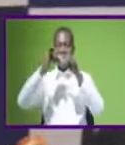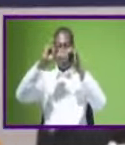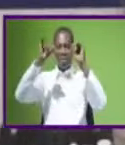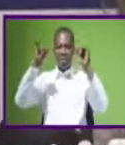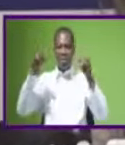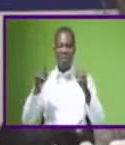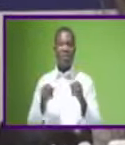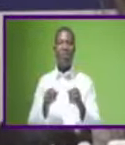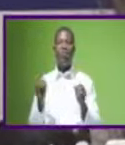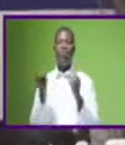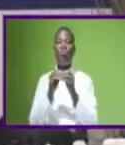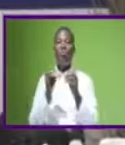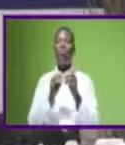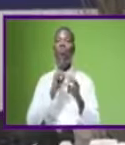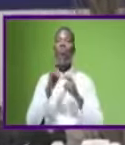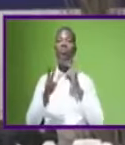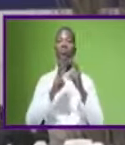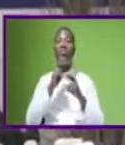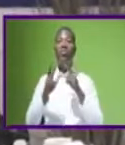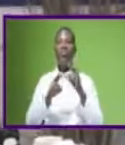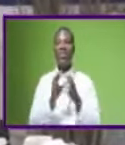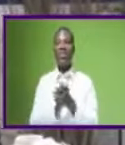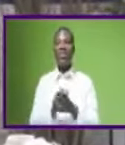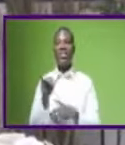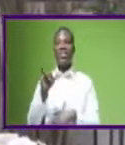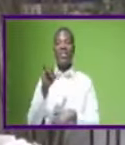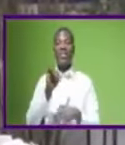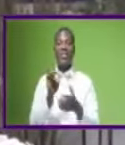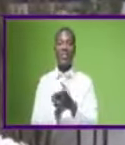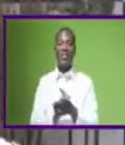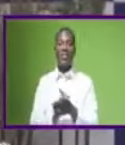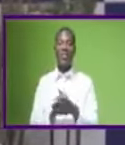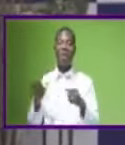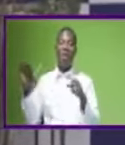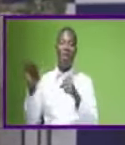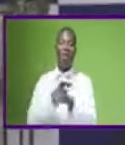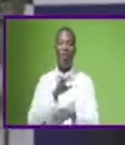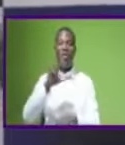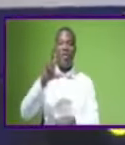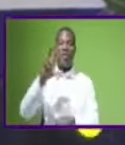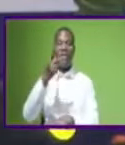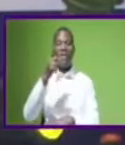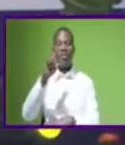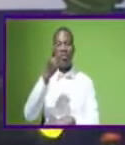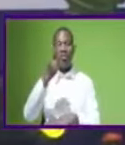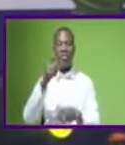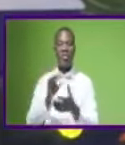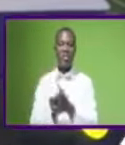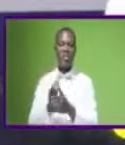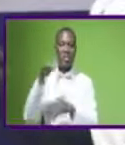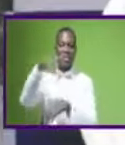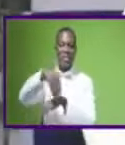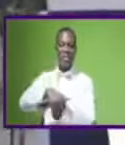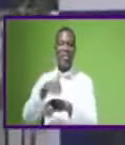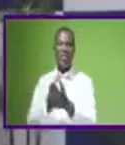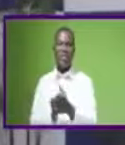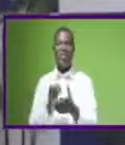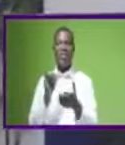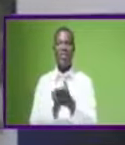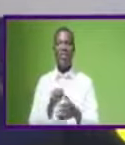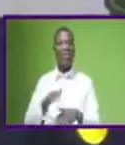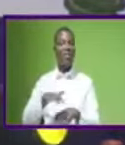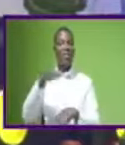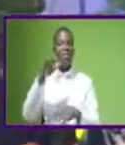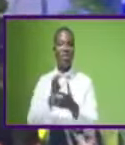Sir, they said the 31st, you know, you better cut us. Now, sir, no more, you know,